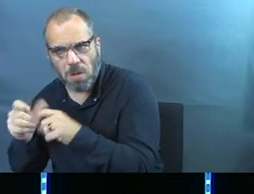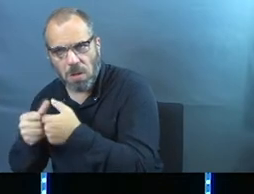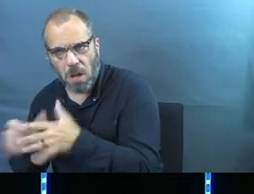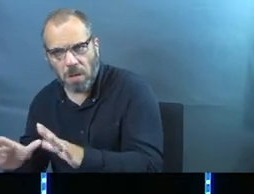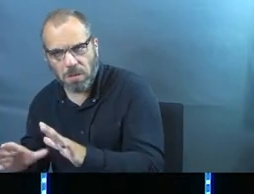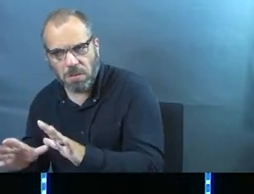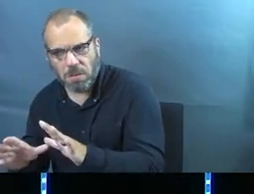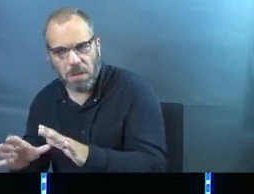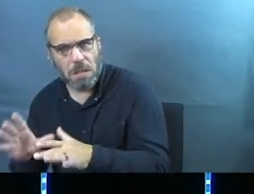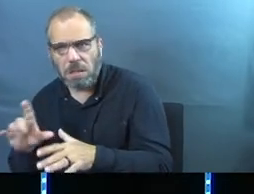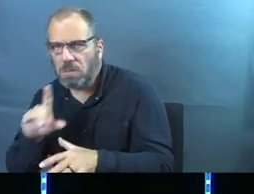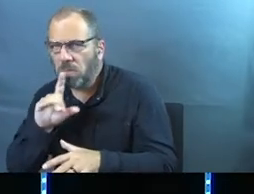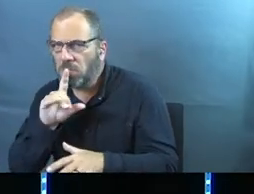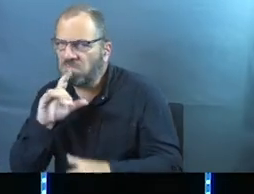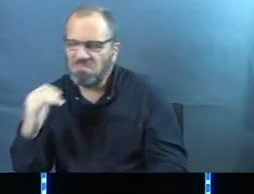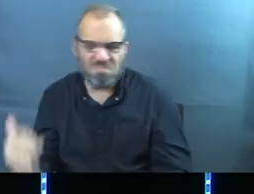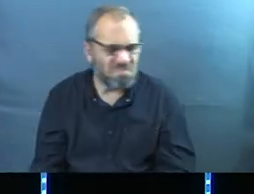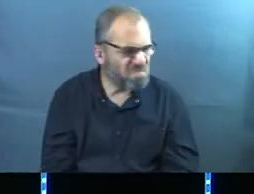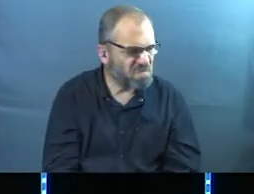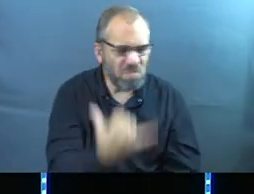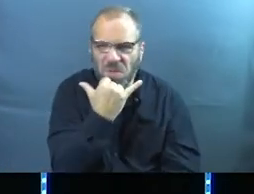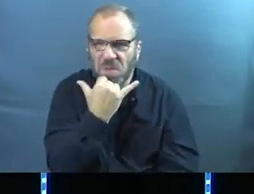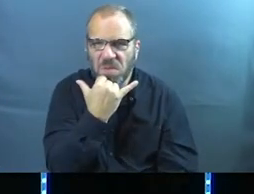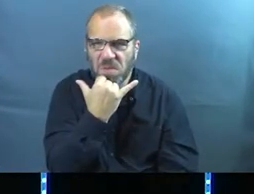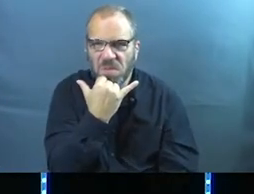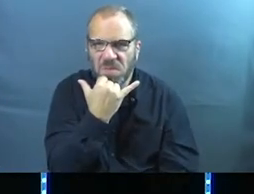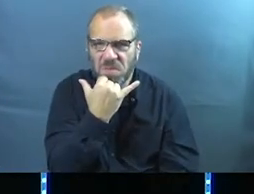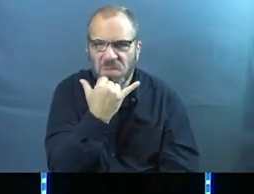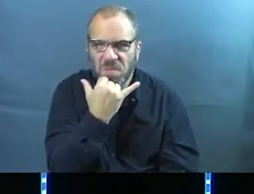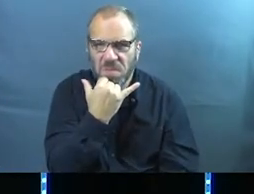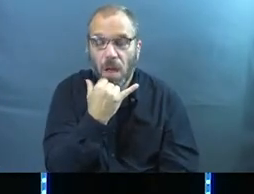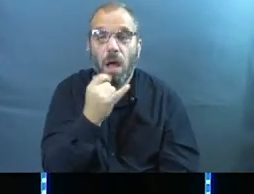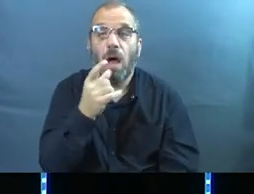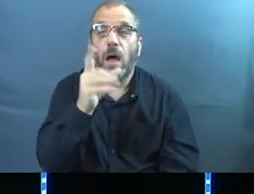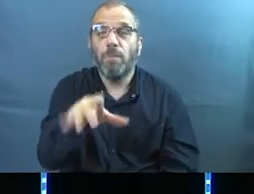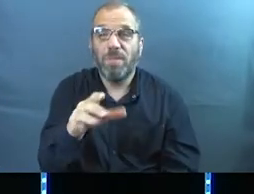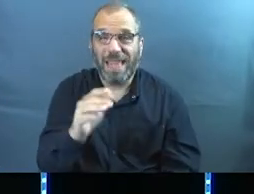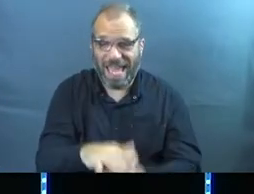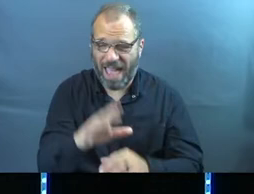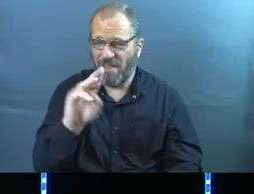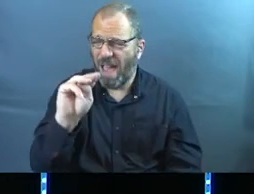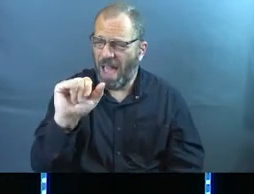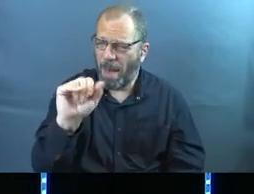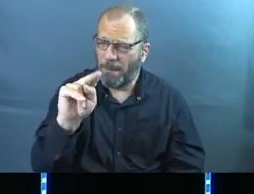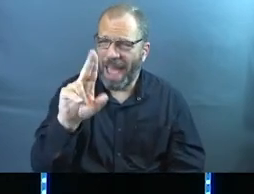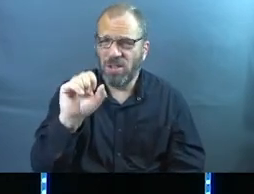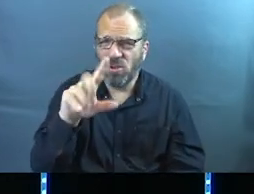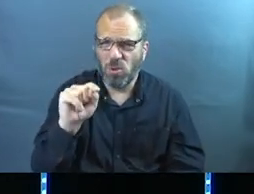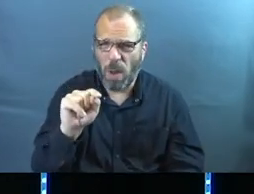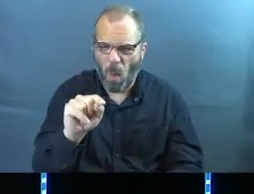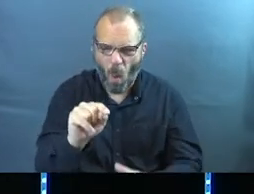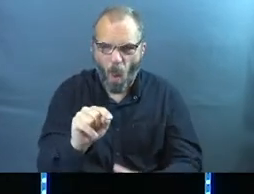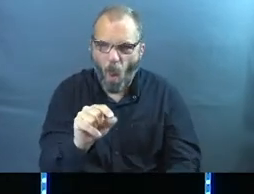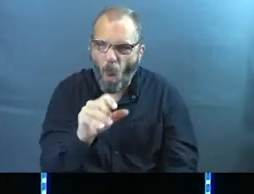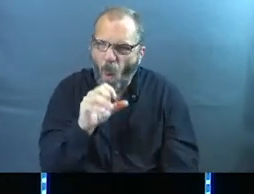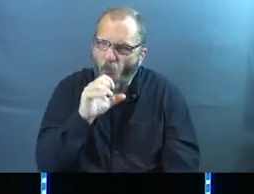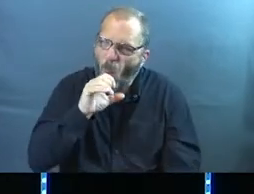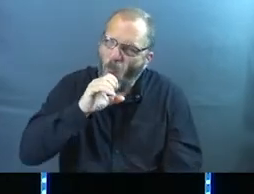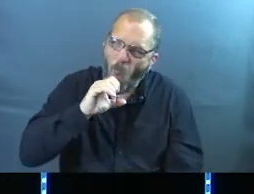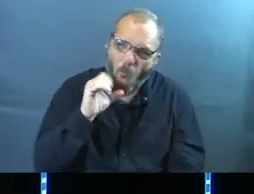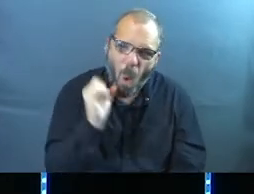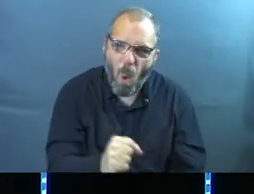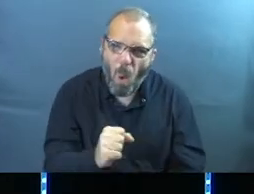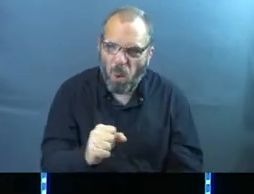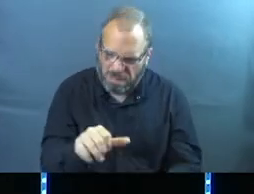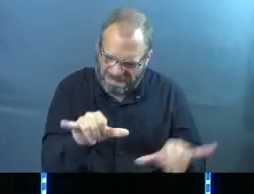along the way. It's absolutely wrong. They actually have manuscripts that are super early to the